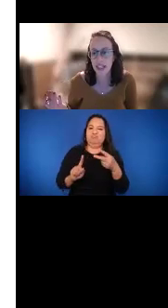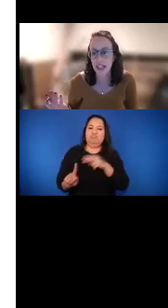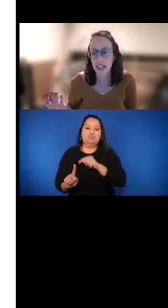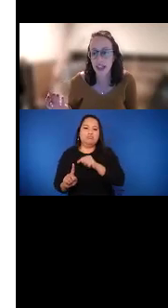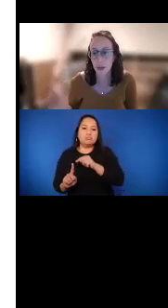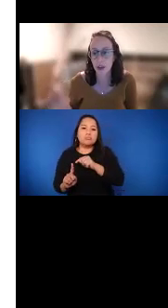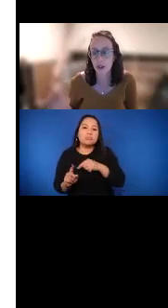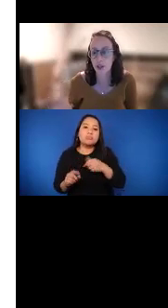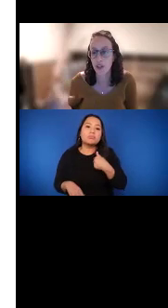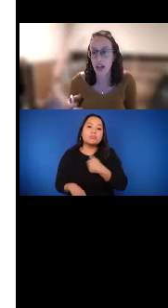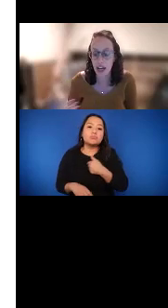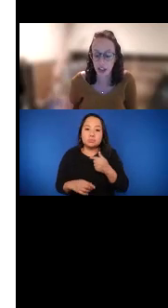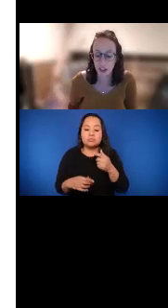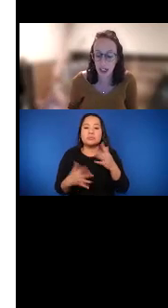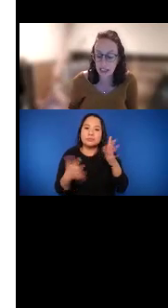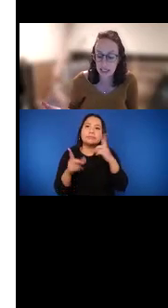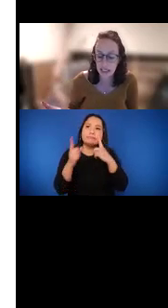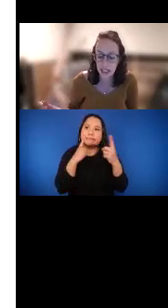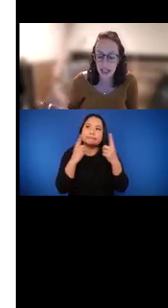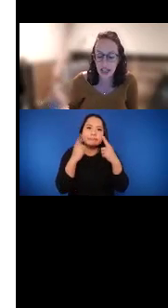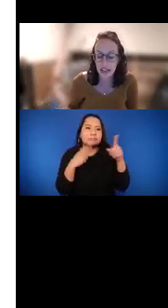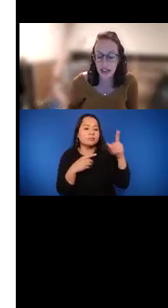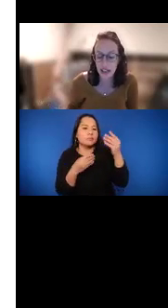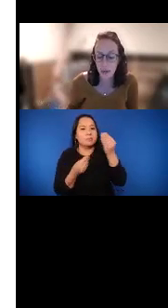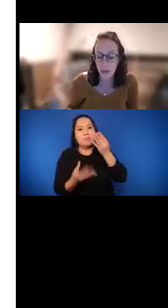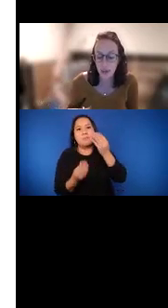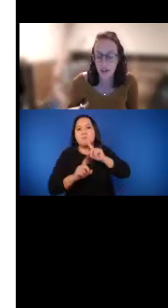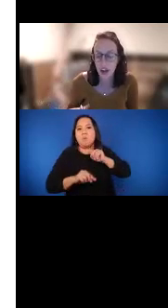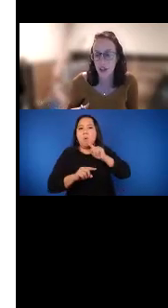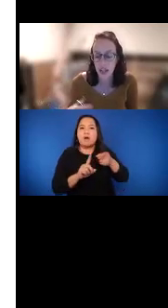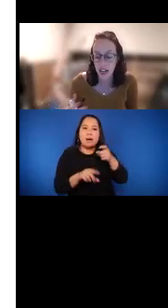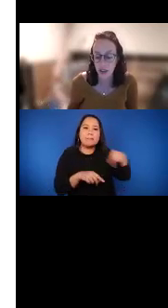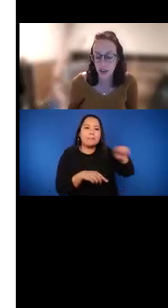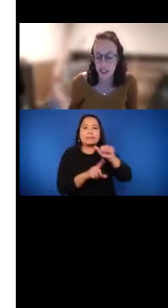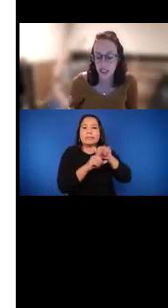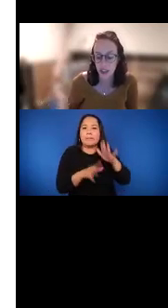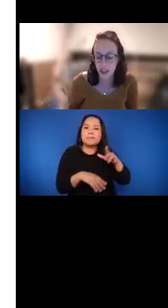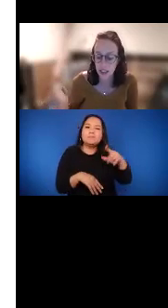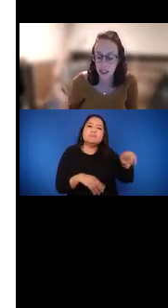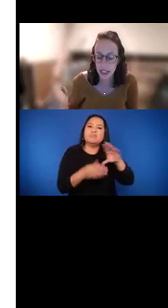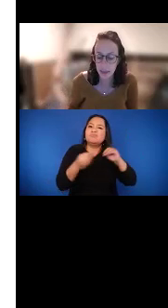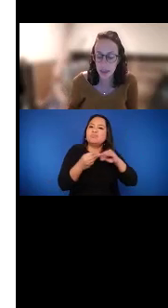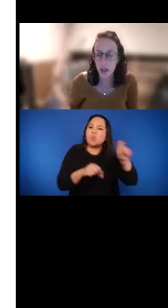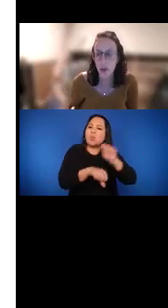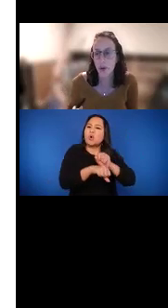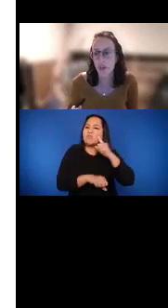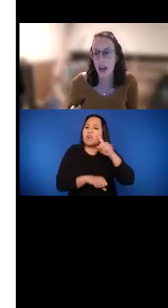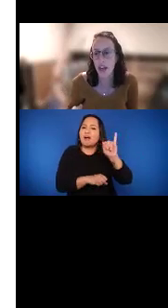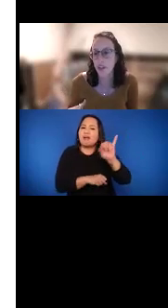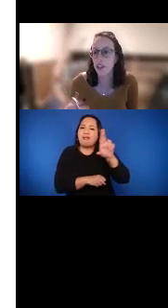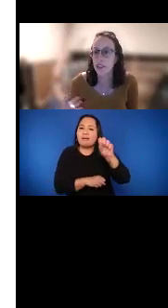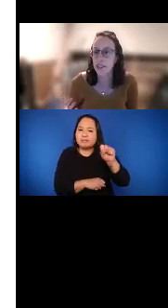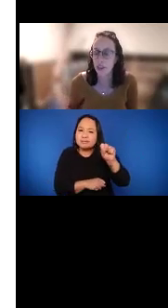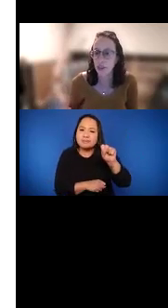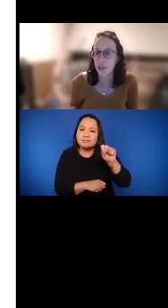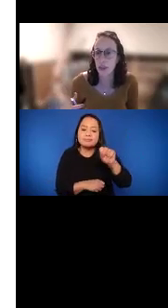scammers saying that they work for the IRS and that they will file casualty loss claims or